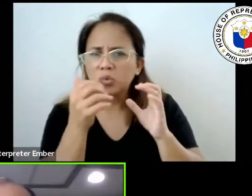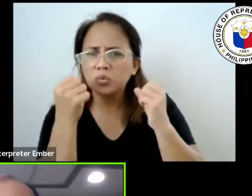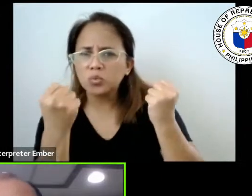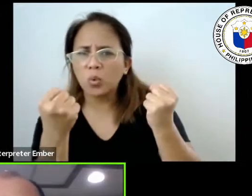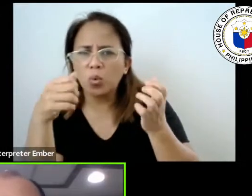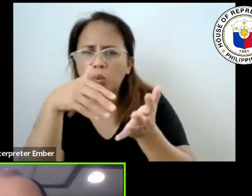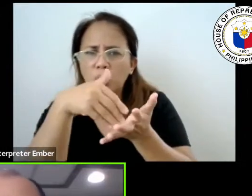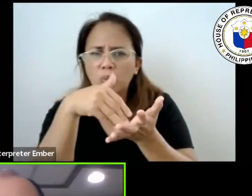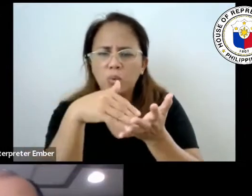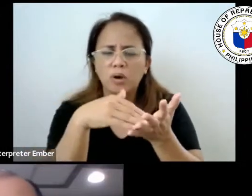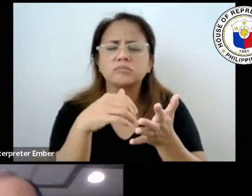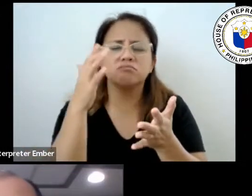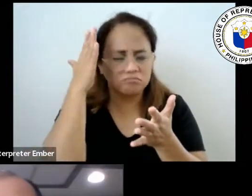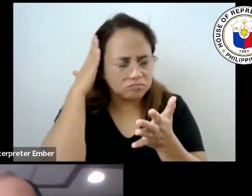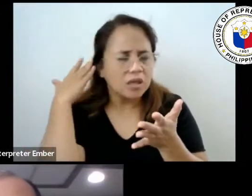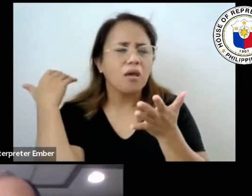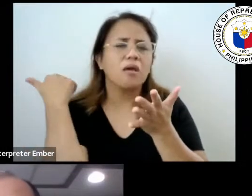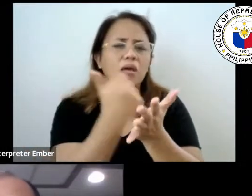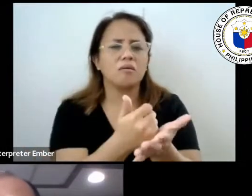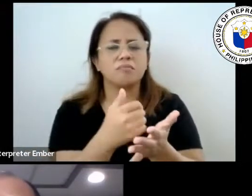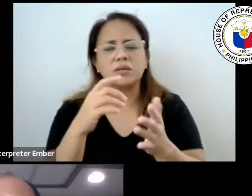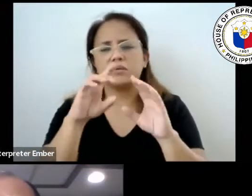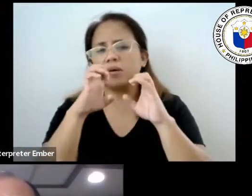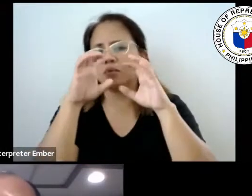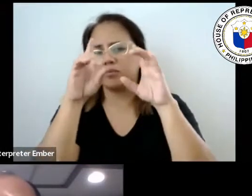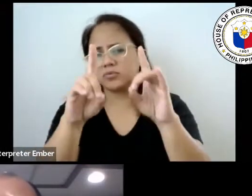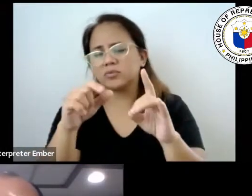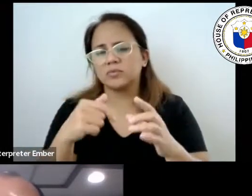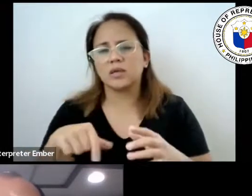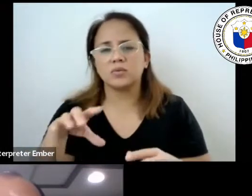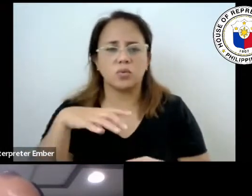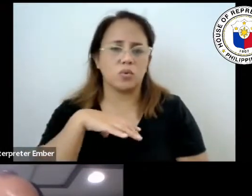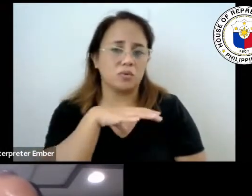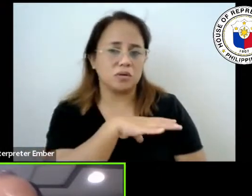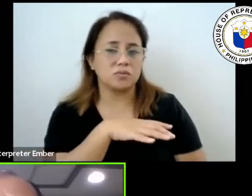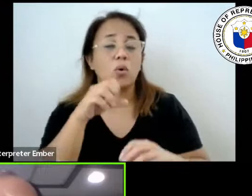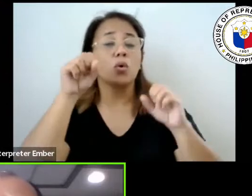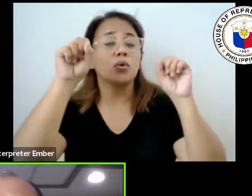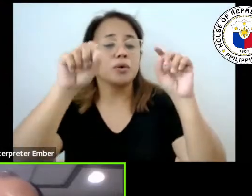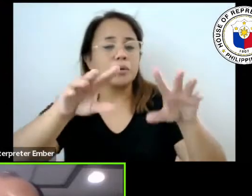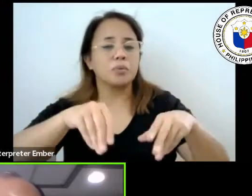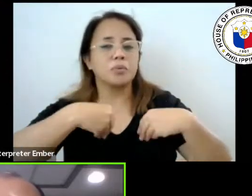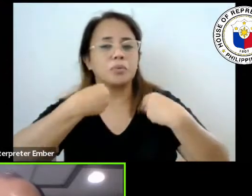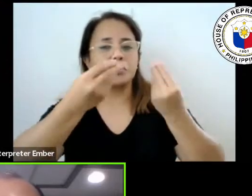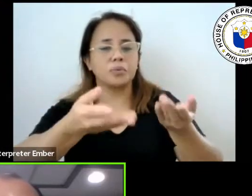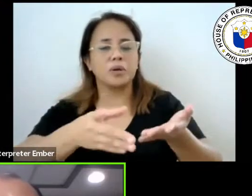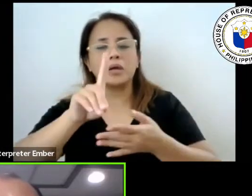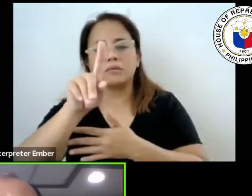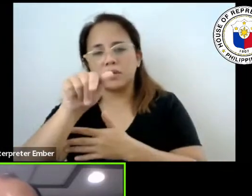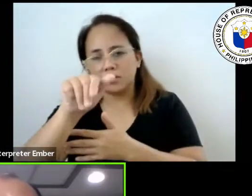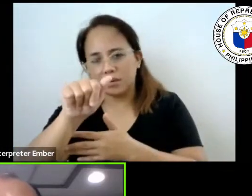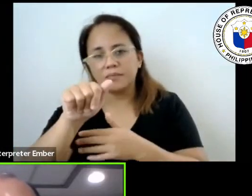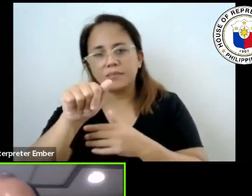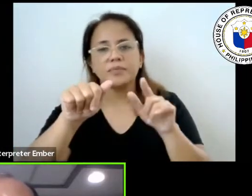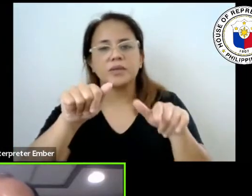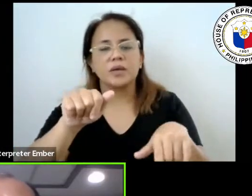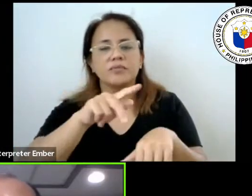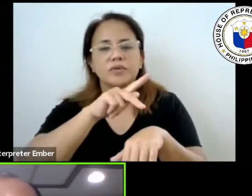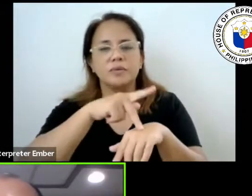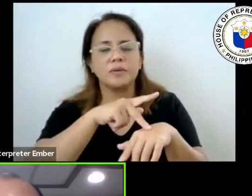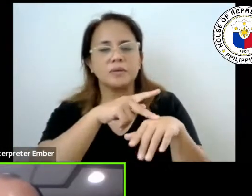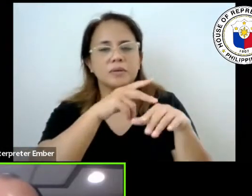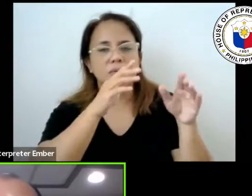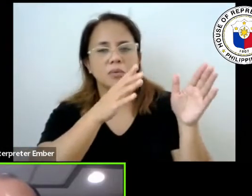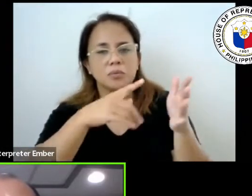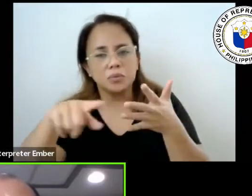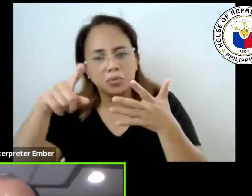the Department of Education in Congress on that matter? Yes, Mr. Chair, we will provide the necessary data and the Philippine roadmap of